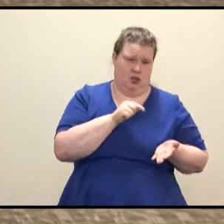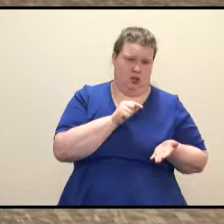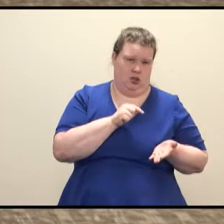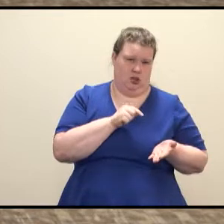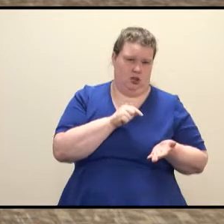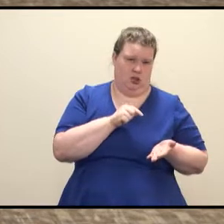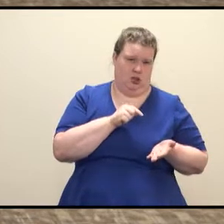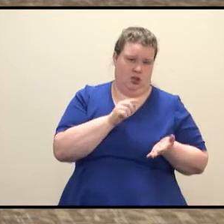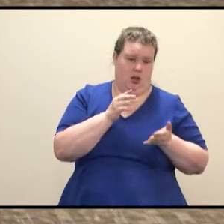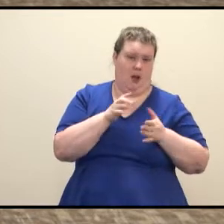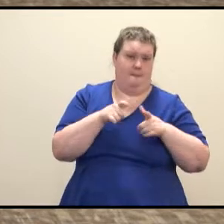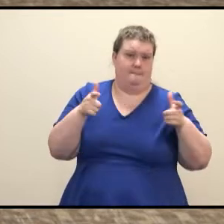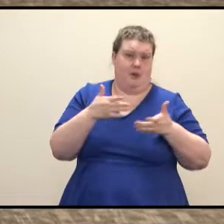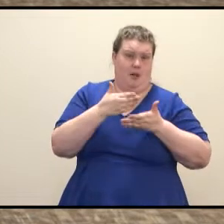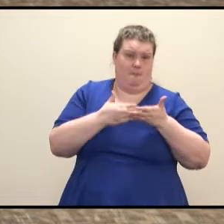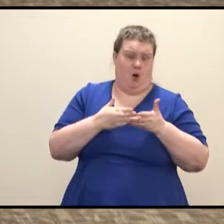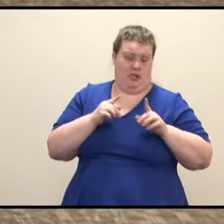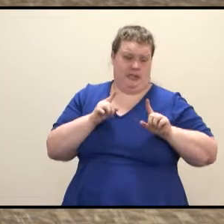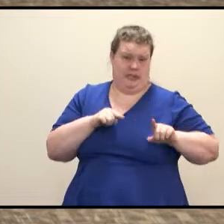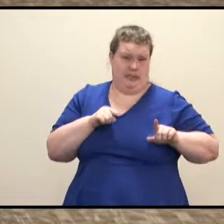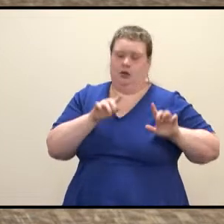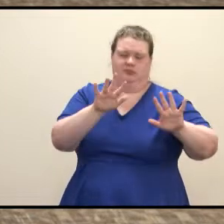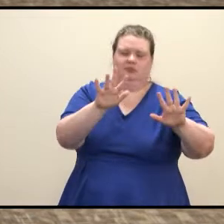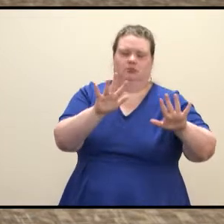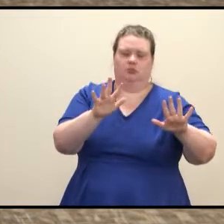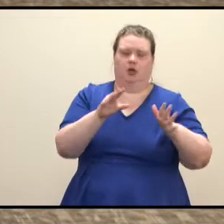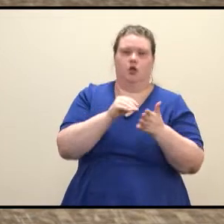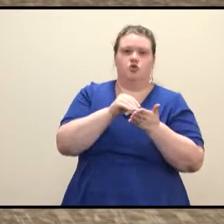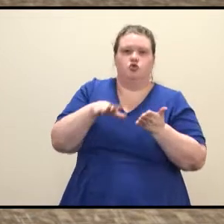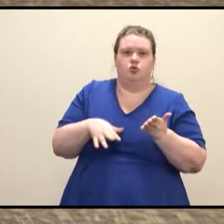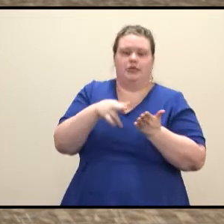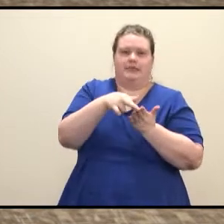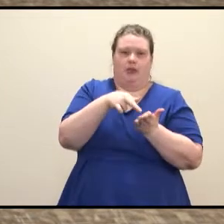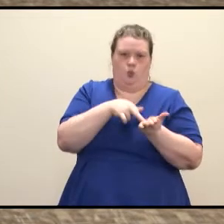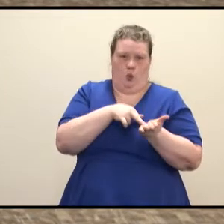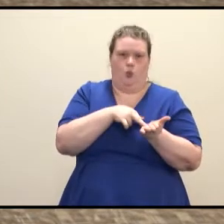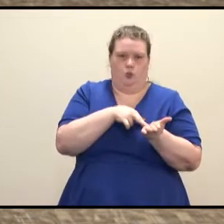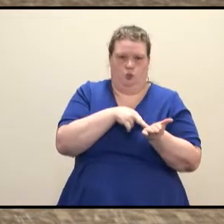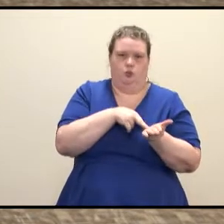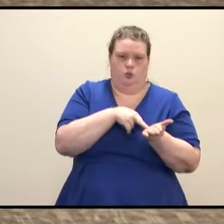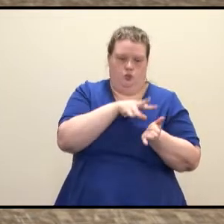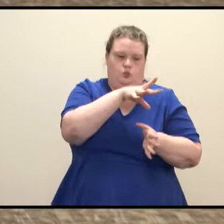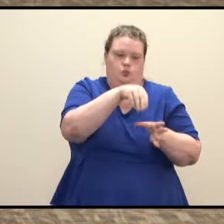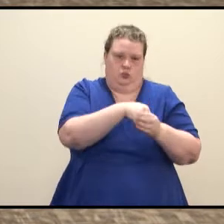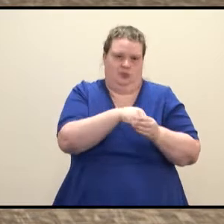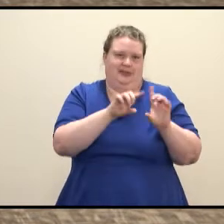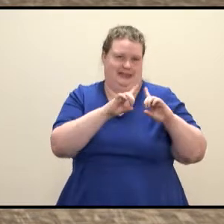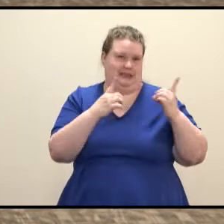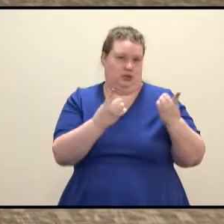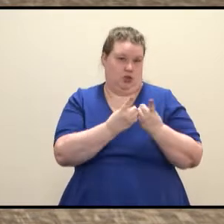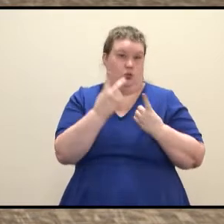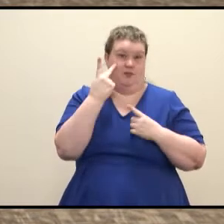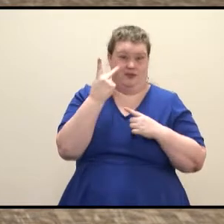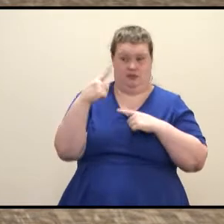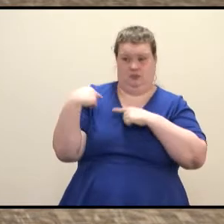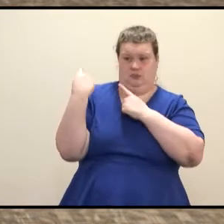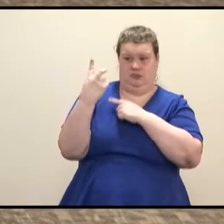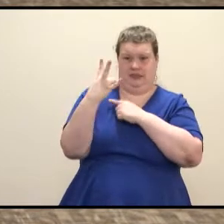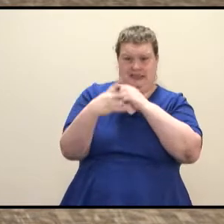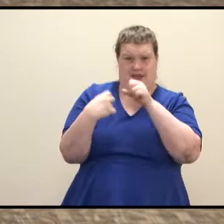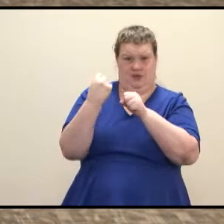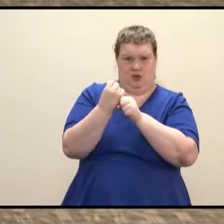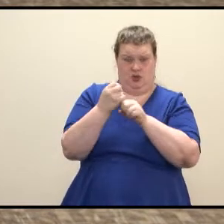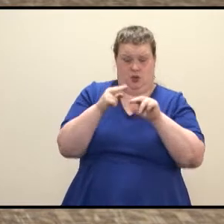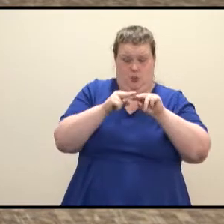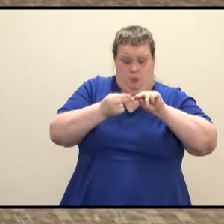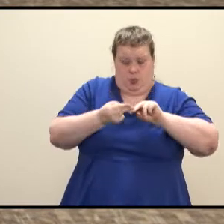Not attendance, I'm sorry. It's students enrolled in the district, and we've seen over the last 7 years, I guess, a